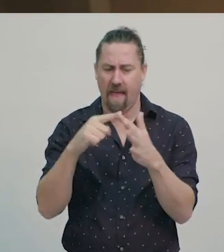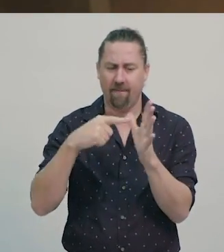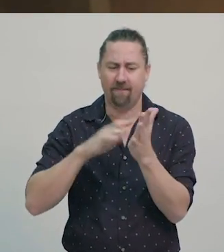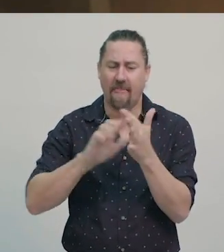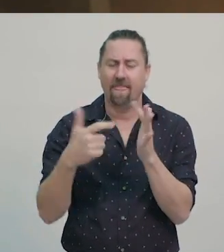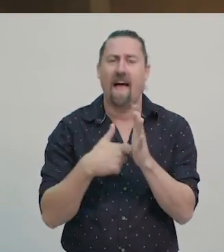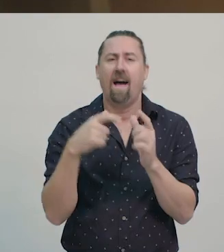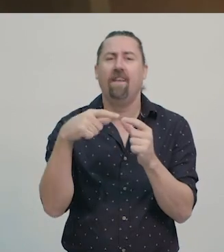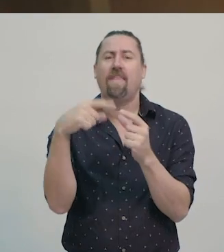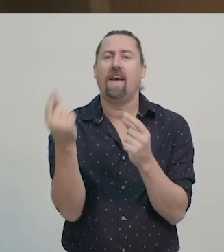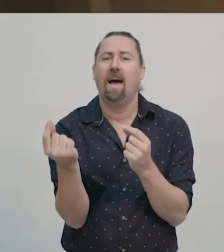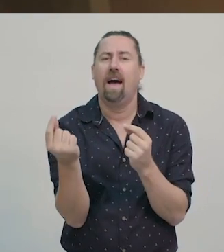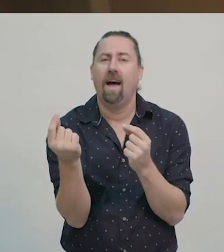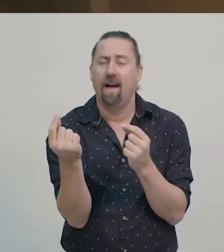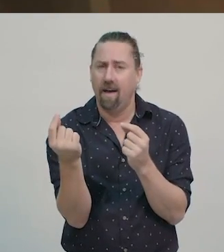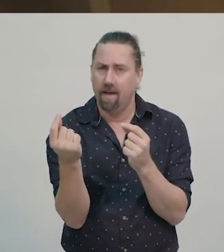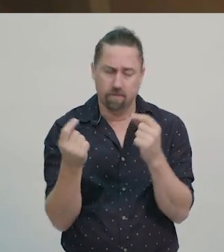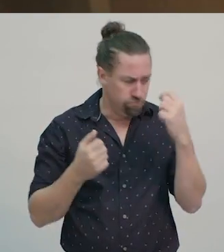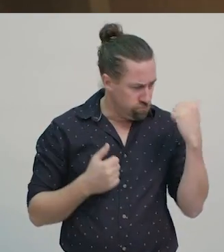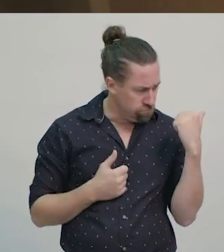is shorter?